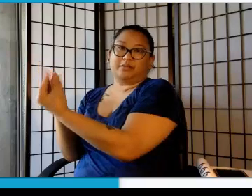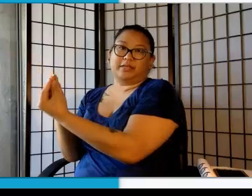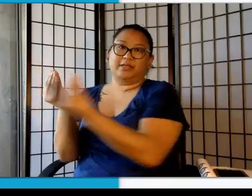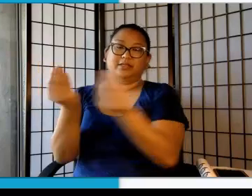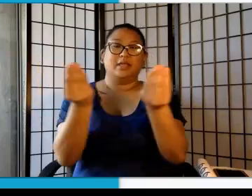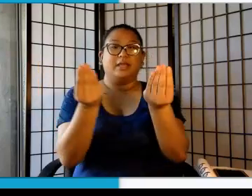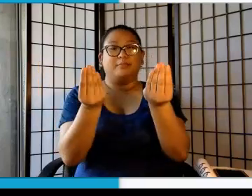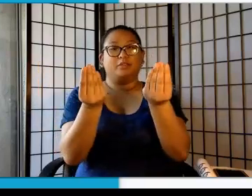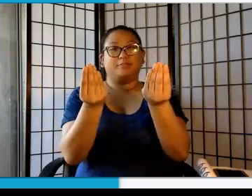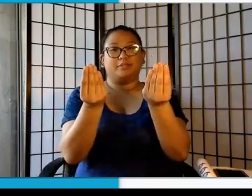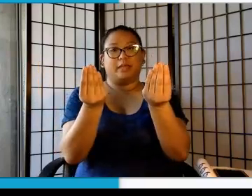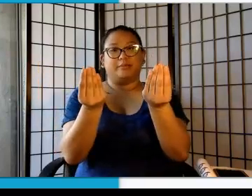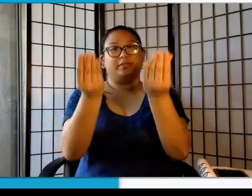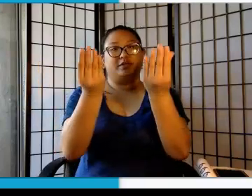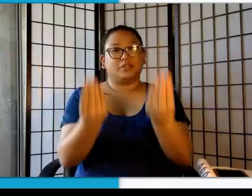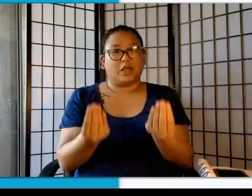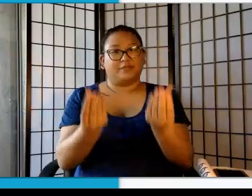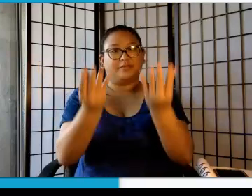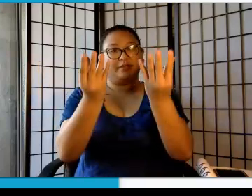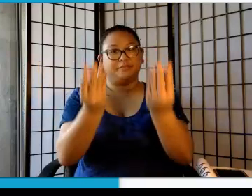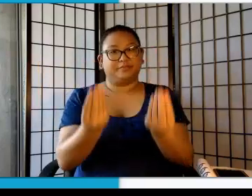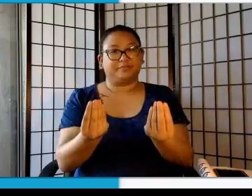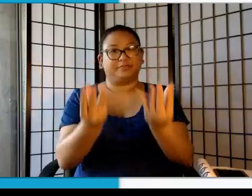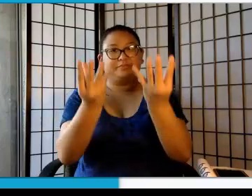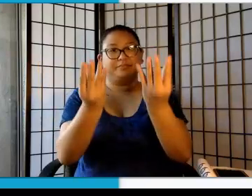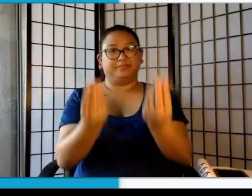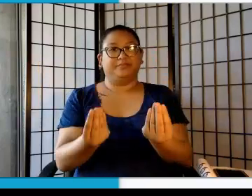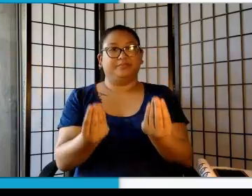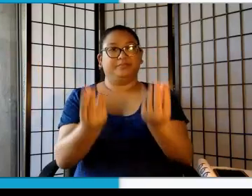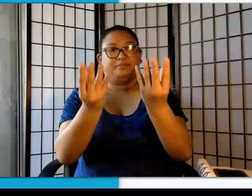modified O's like this, multiple times. Soft.